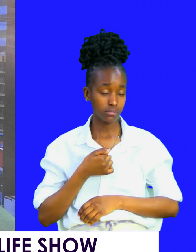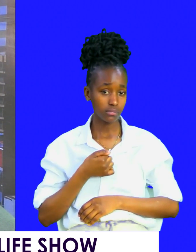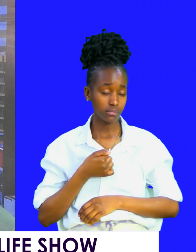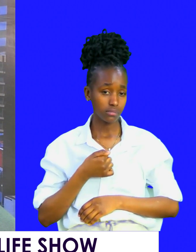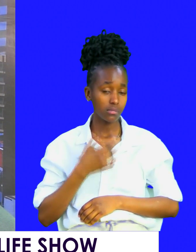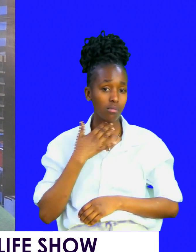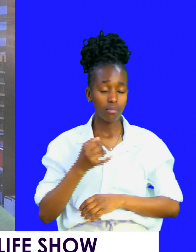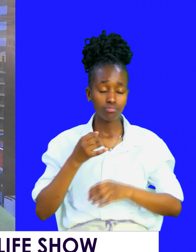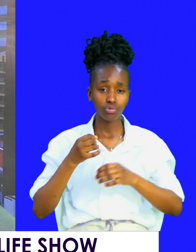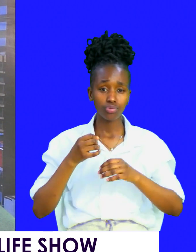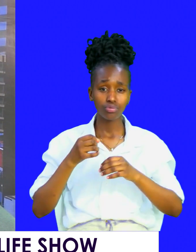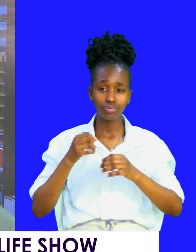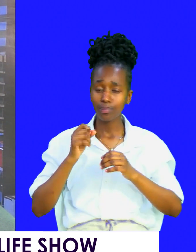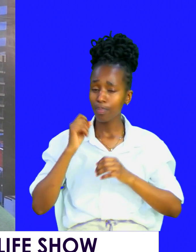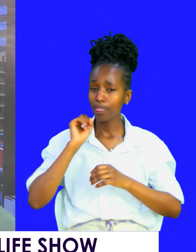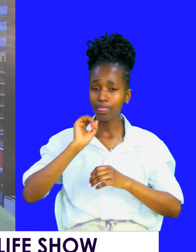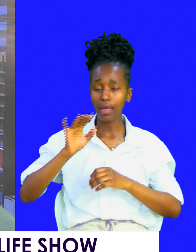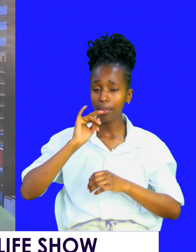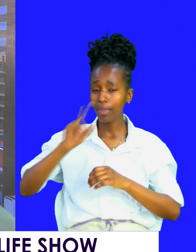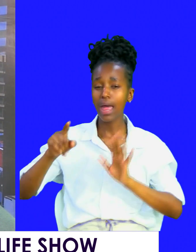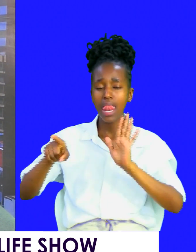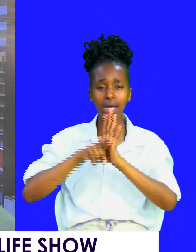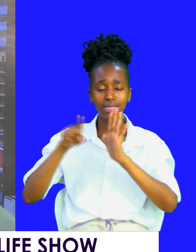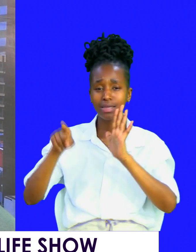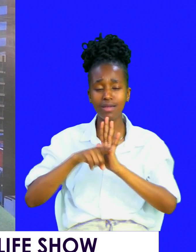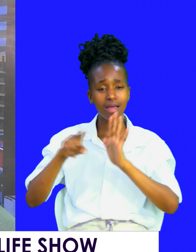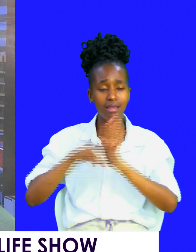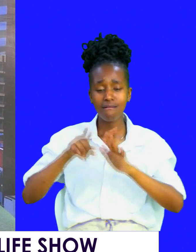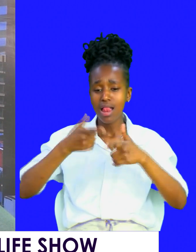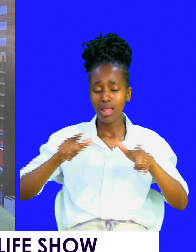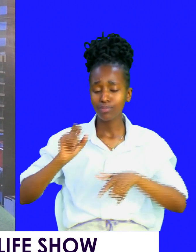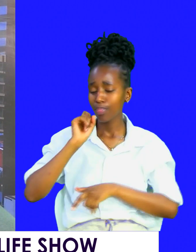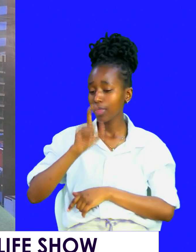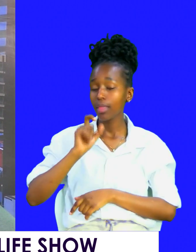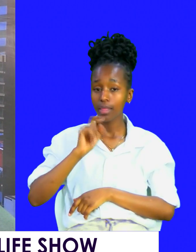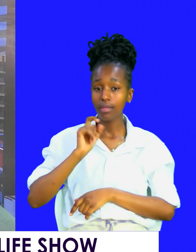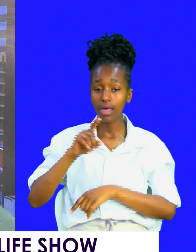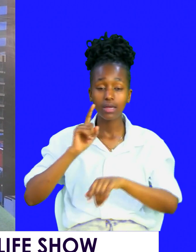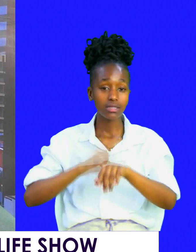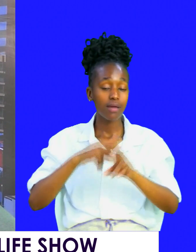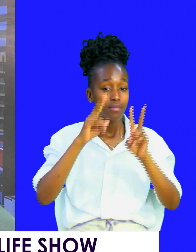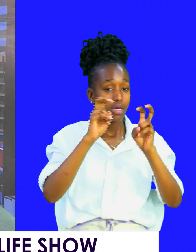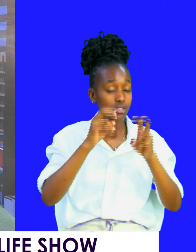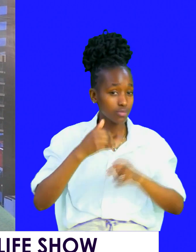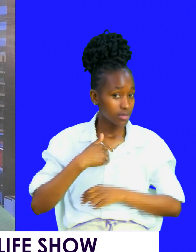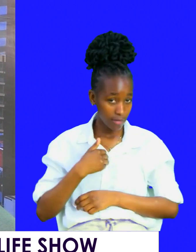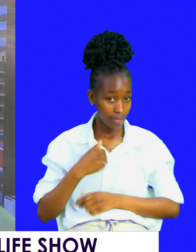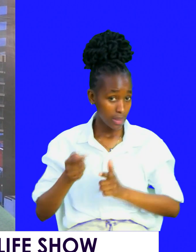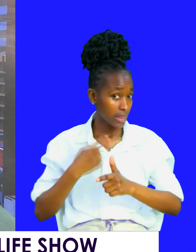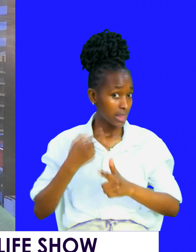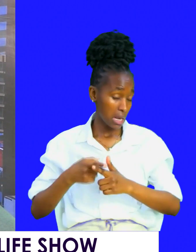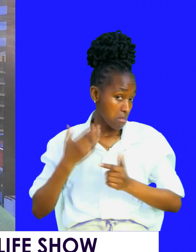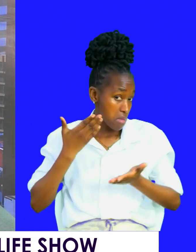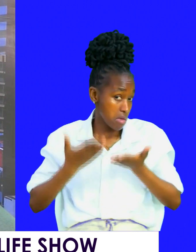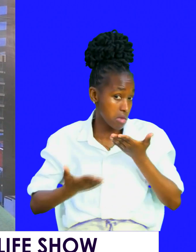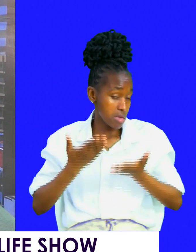releasing negative language diet on some issues, probably that is